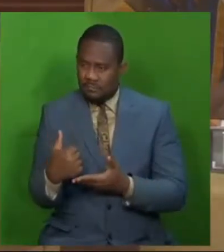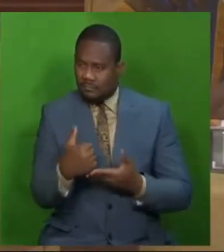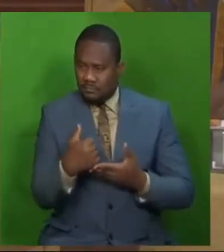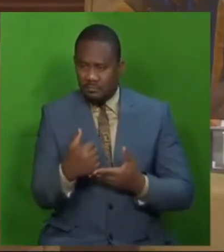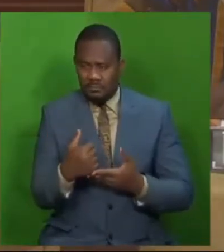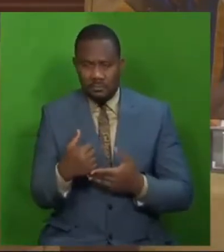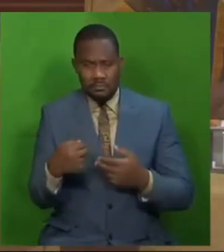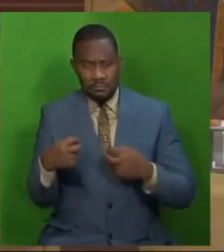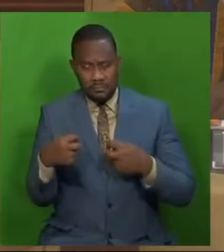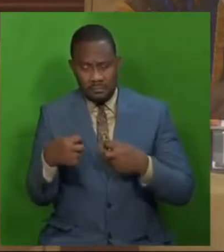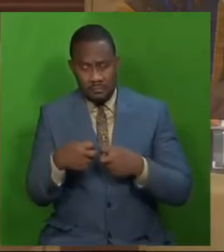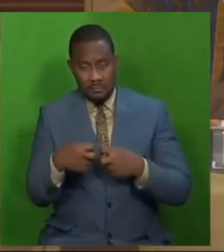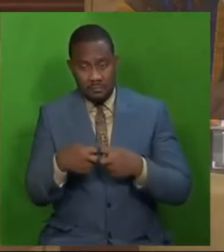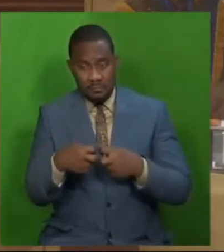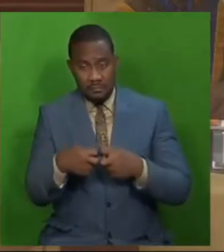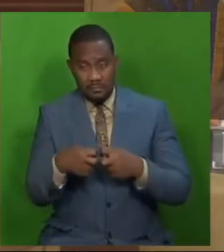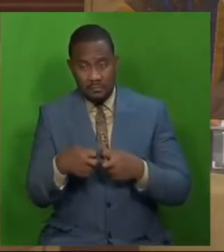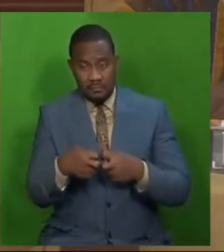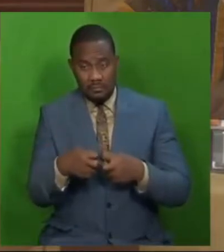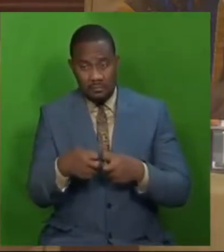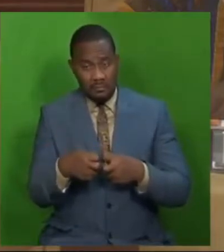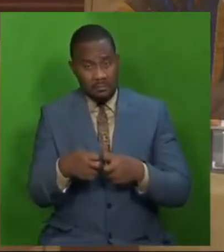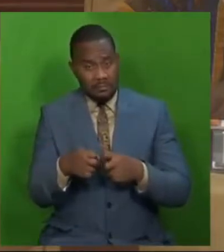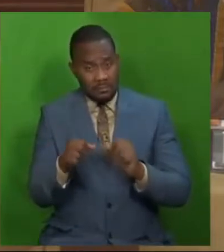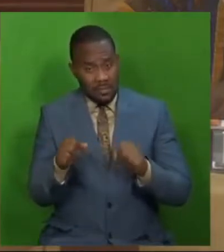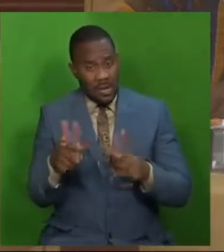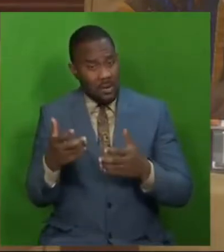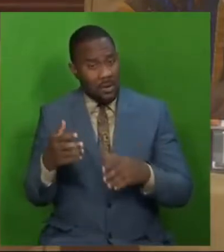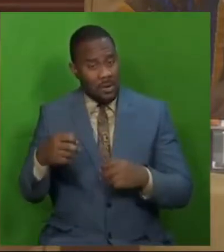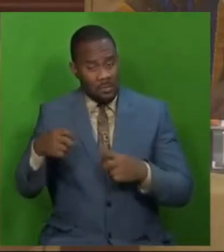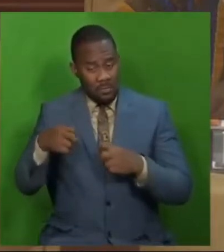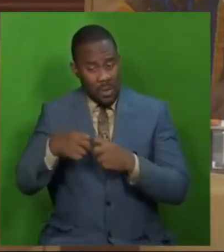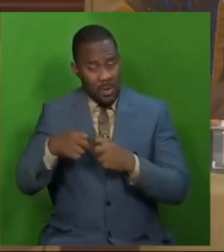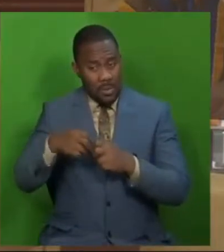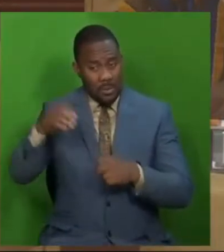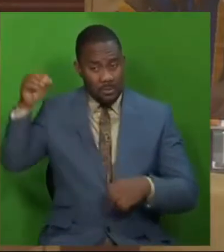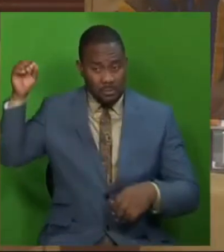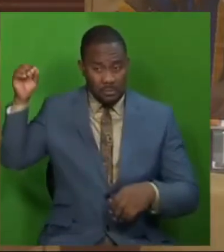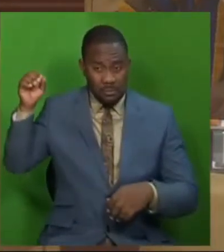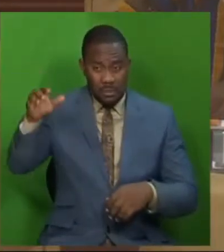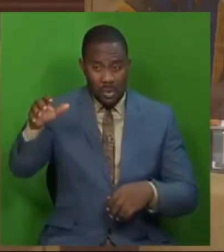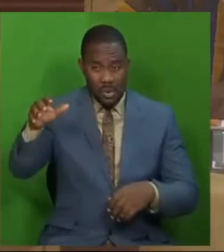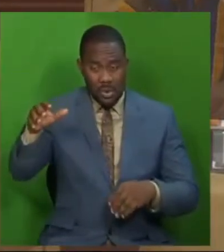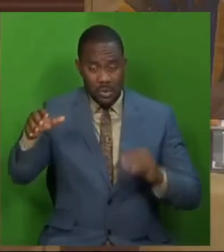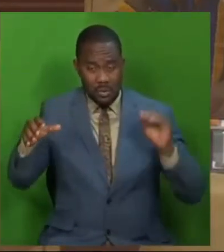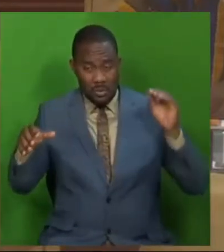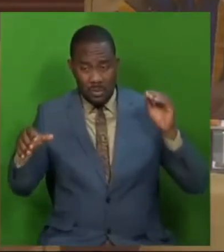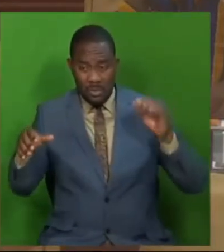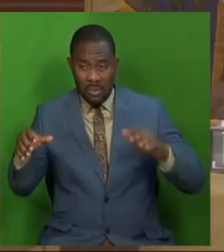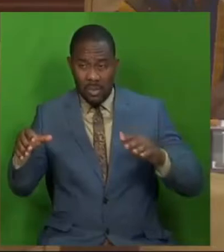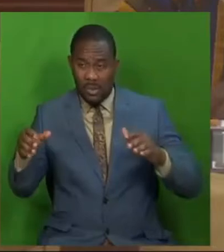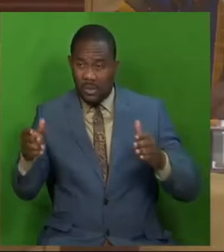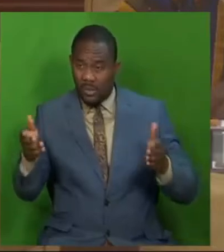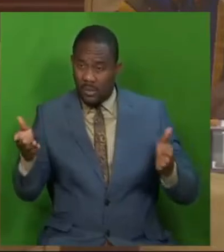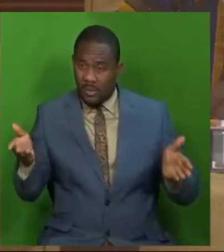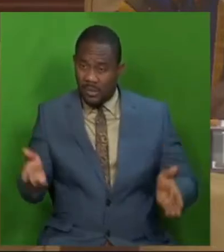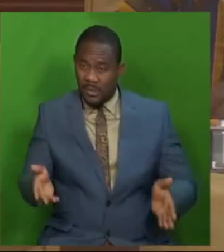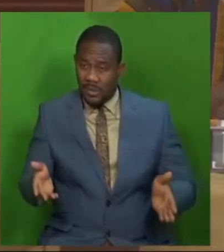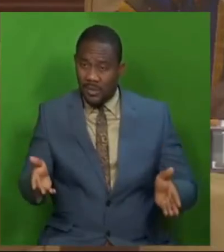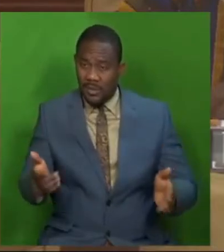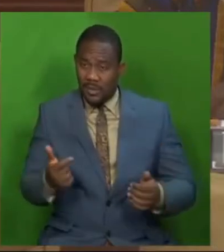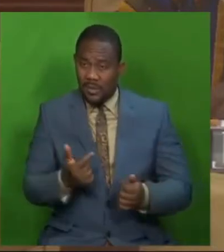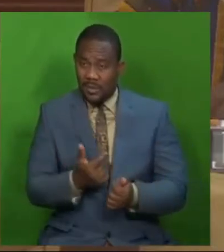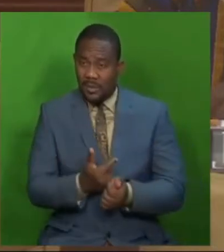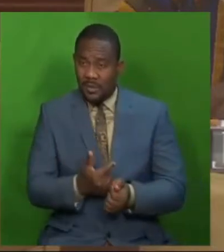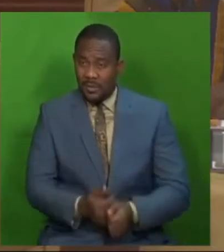and effective in the distribution of power in this country. Mr. Speaker, as we speak, they